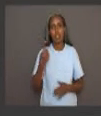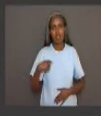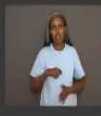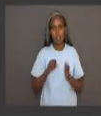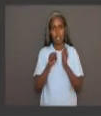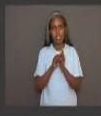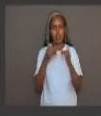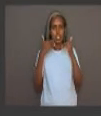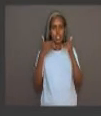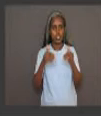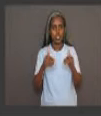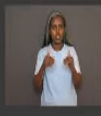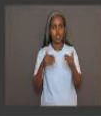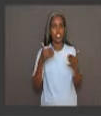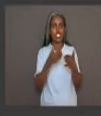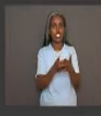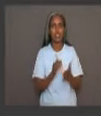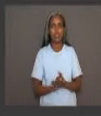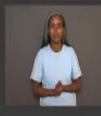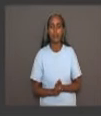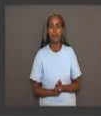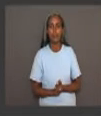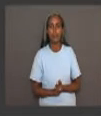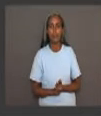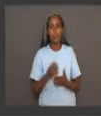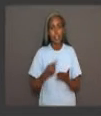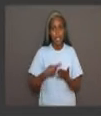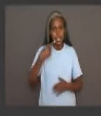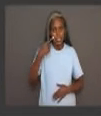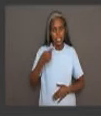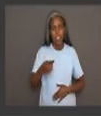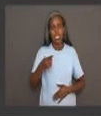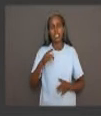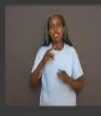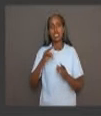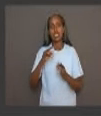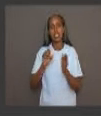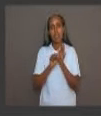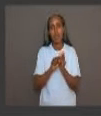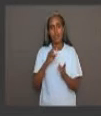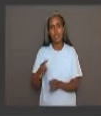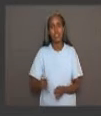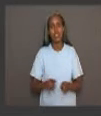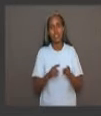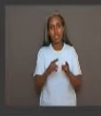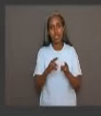sample size is reached. The next sampling technique is